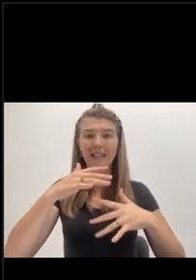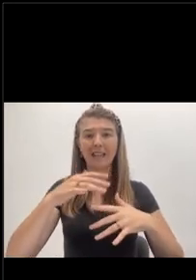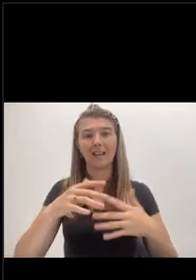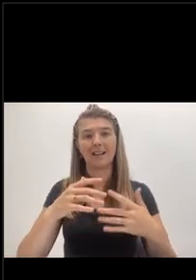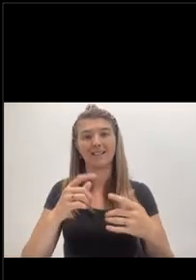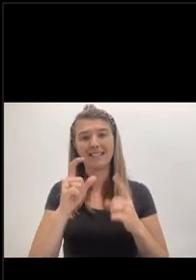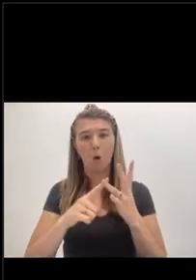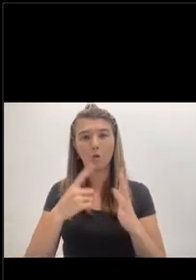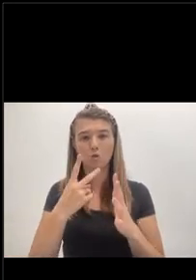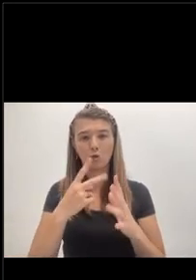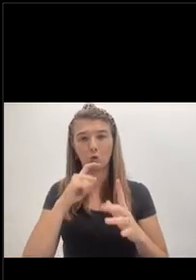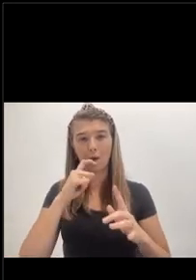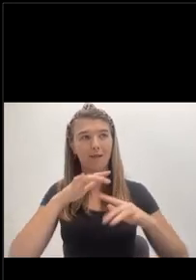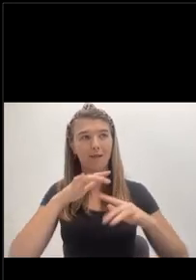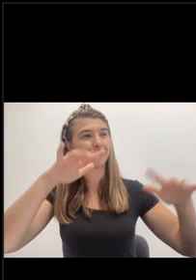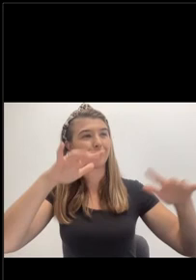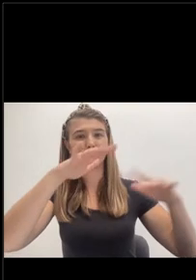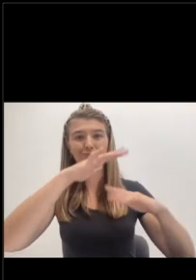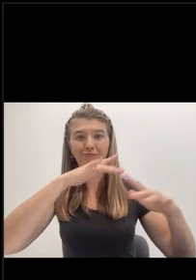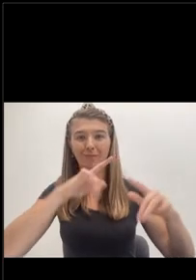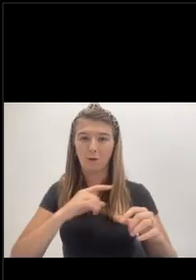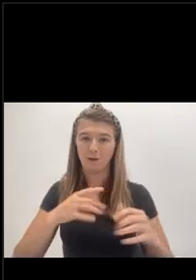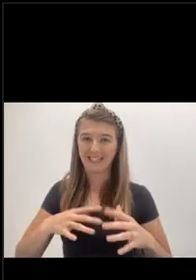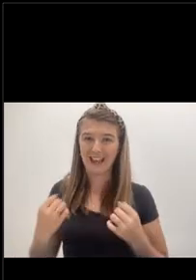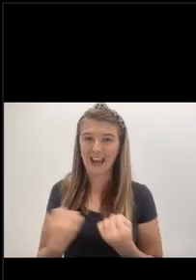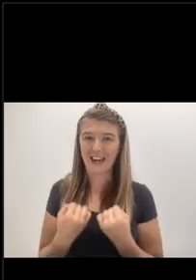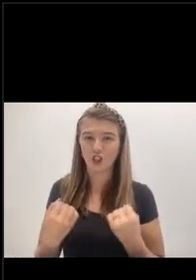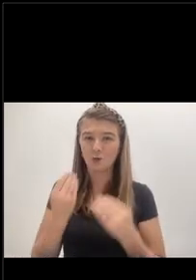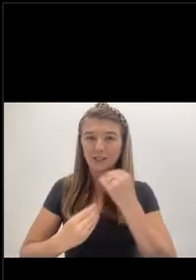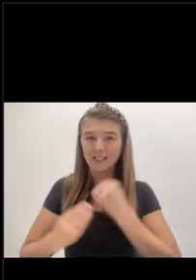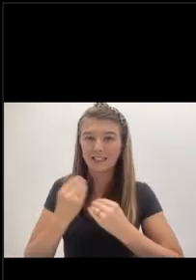it needs energy. And then if we go to the